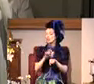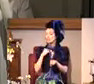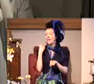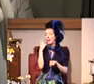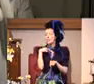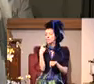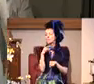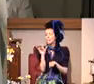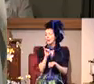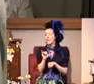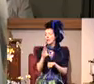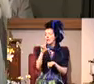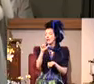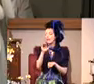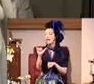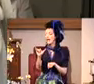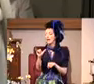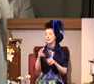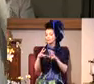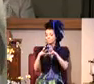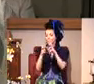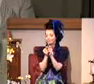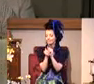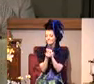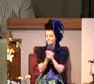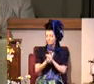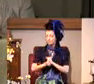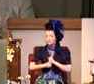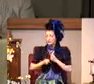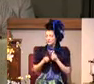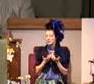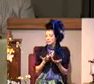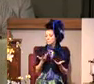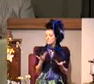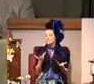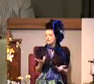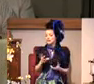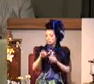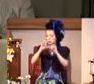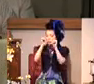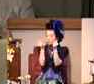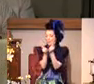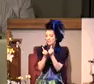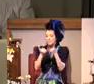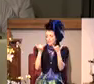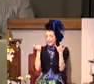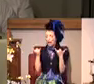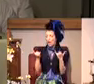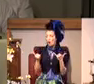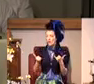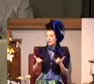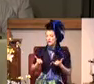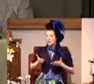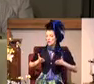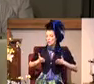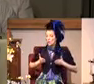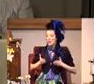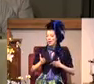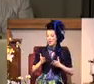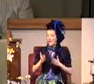words that are upon my heart and upon my mouth, and may they be shaped now in such a way that what is